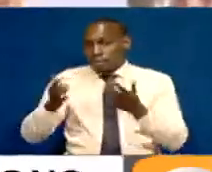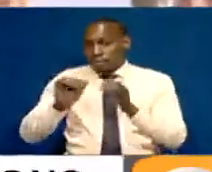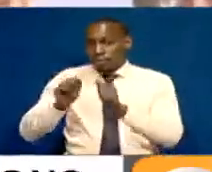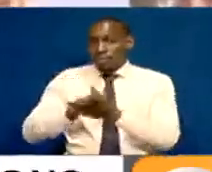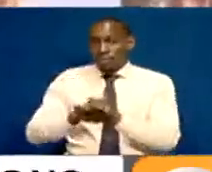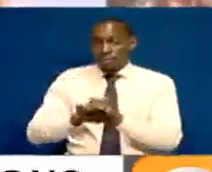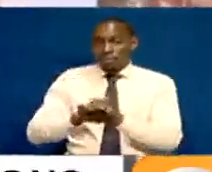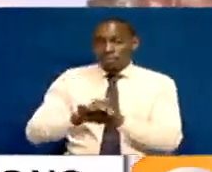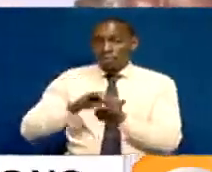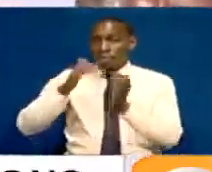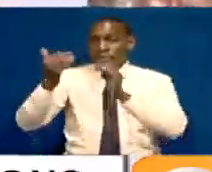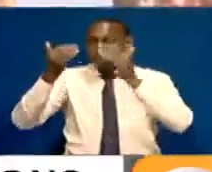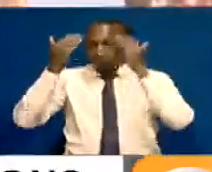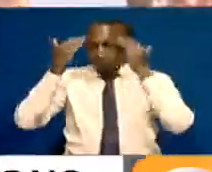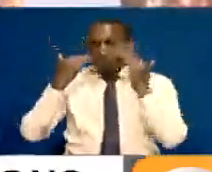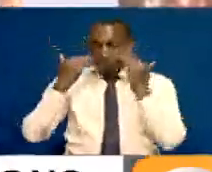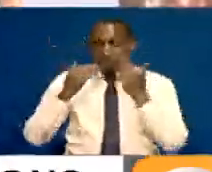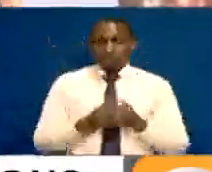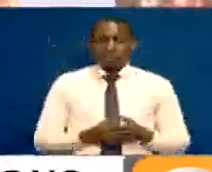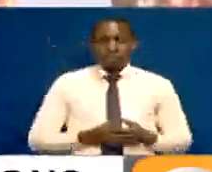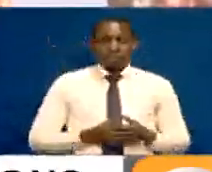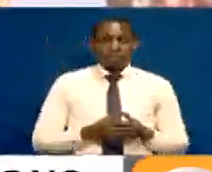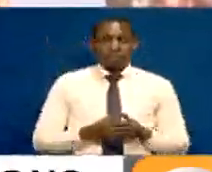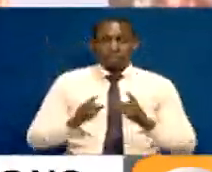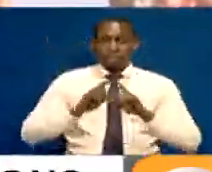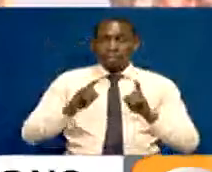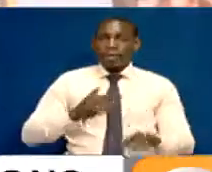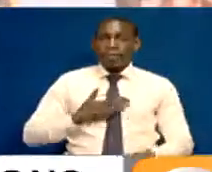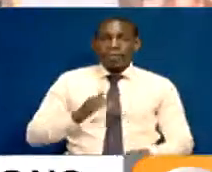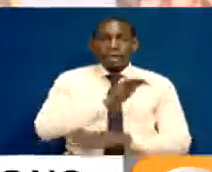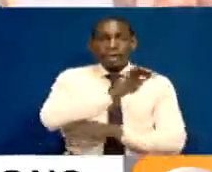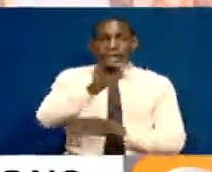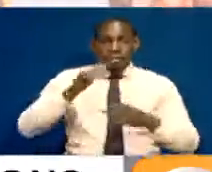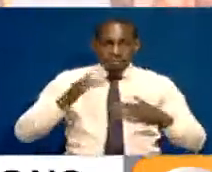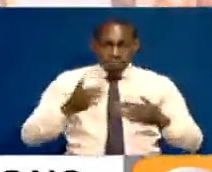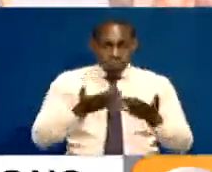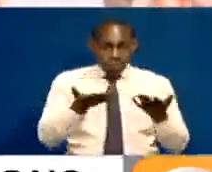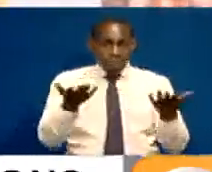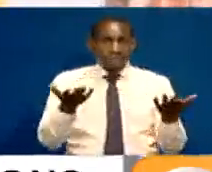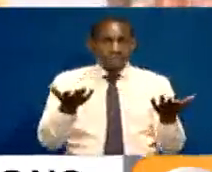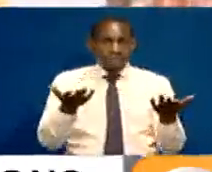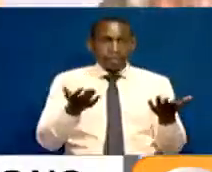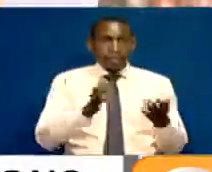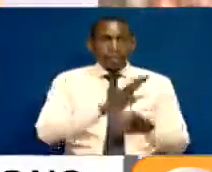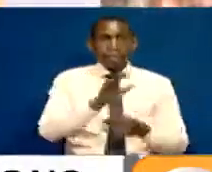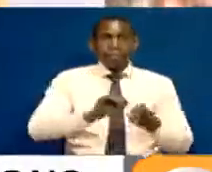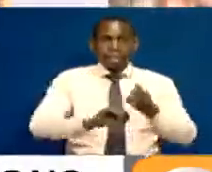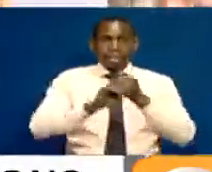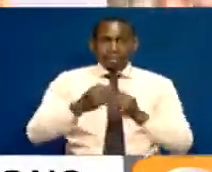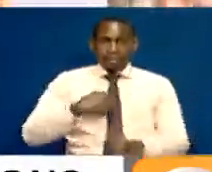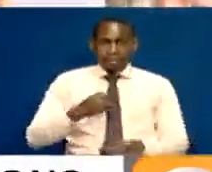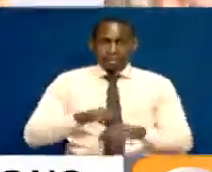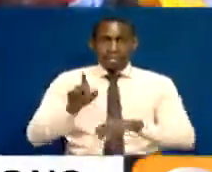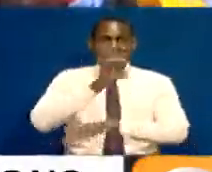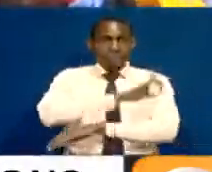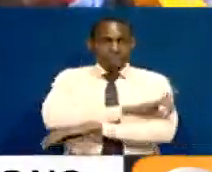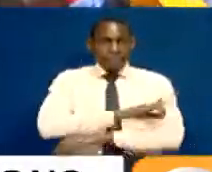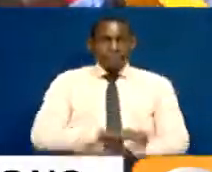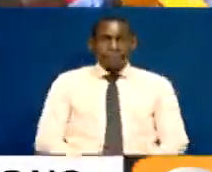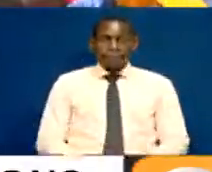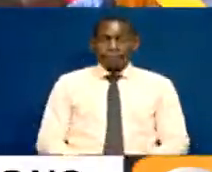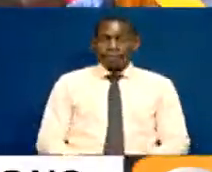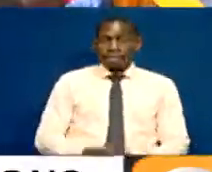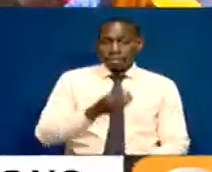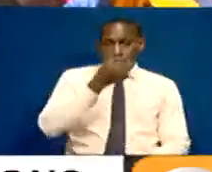wanaweza kupeleka kotini. Lakini mimi nauliza nyinyi, Sinyinyi mutaniunga mkono mchana. The